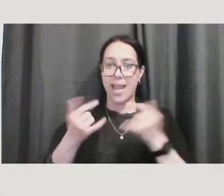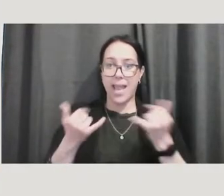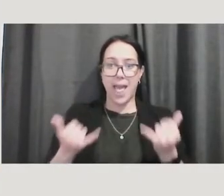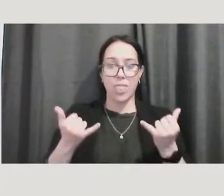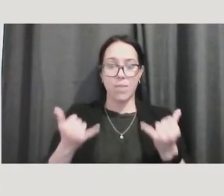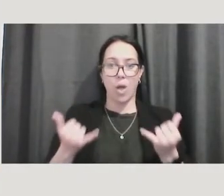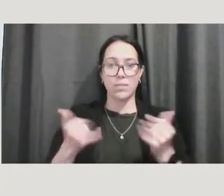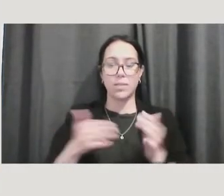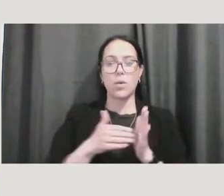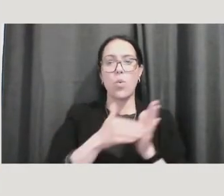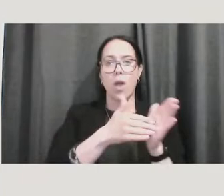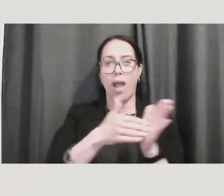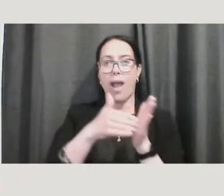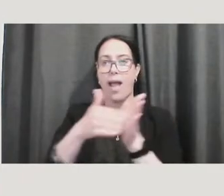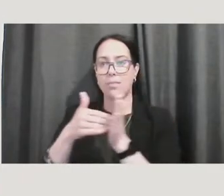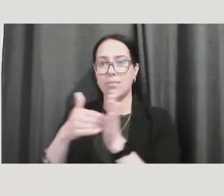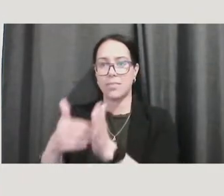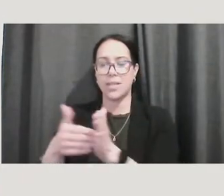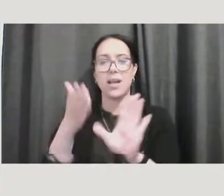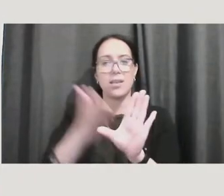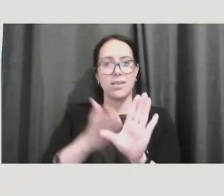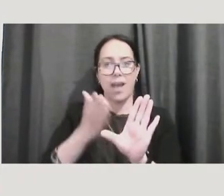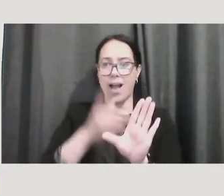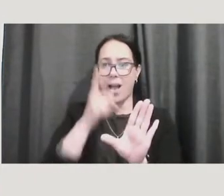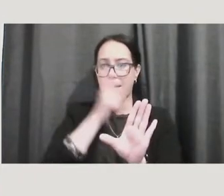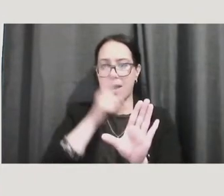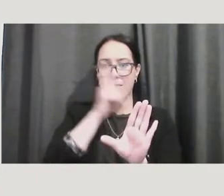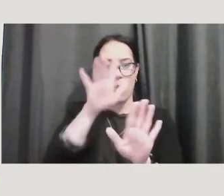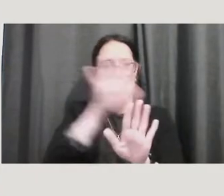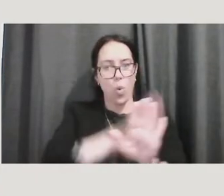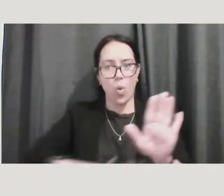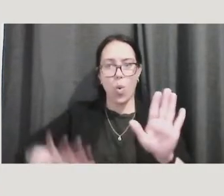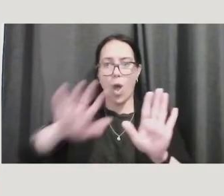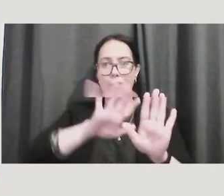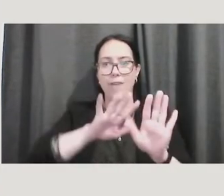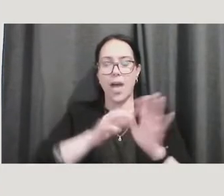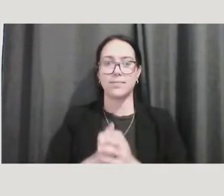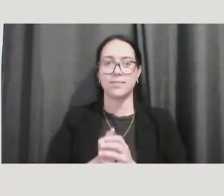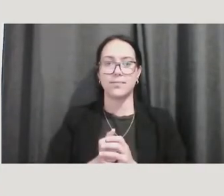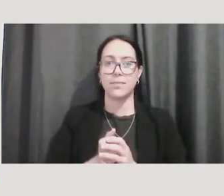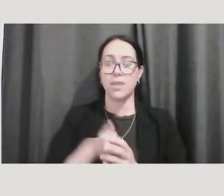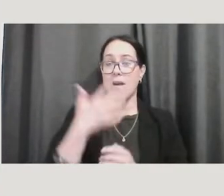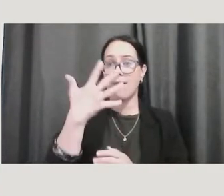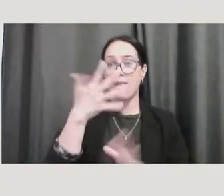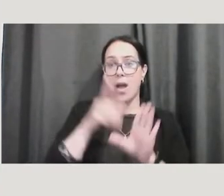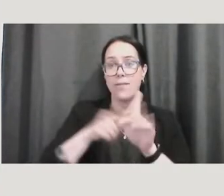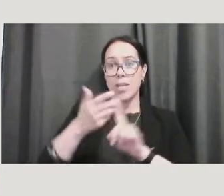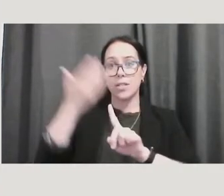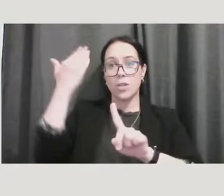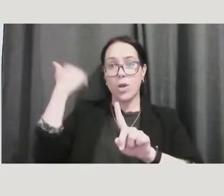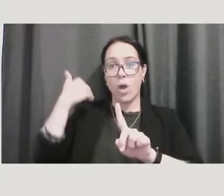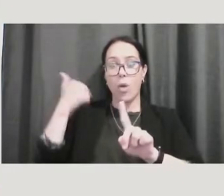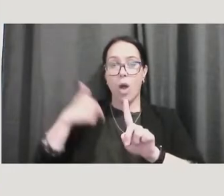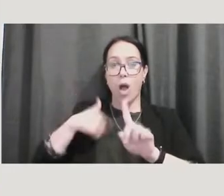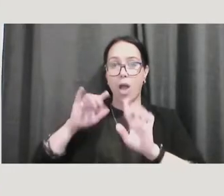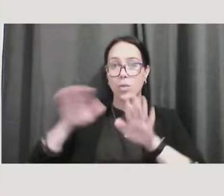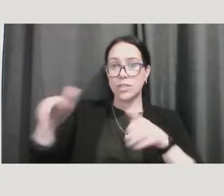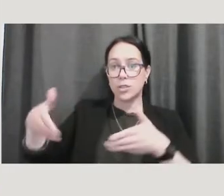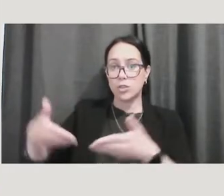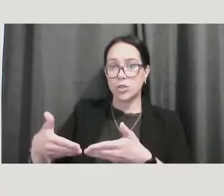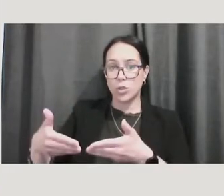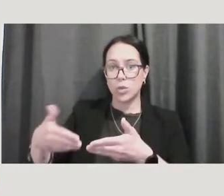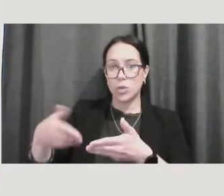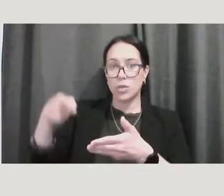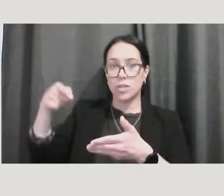helping our young people all over five years ago I was introduced to toy Art Festival